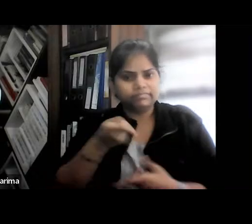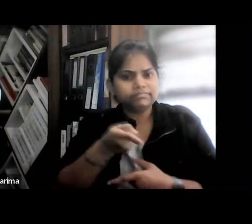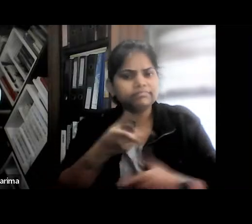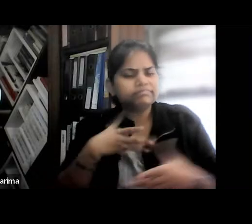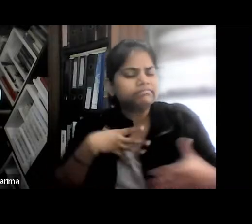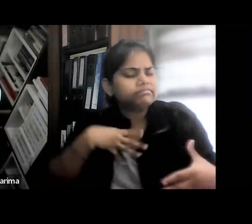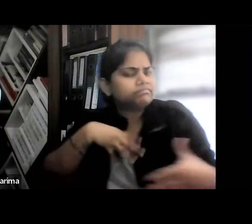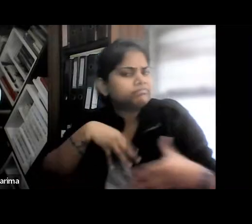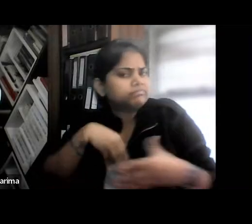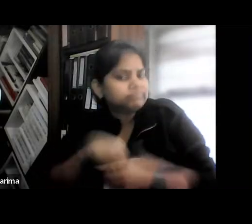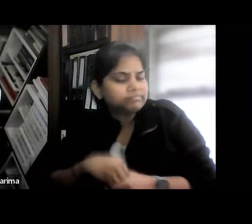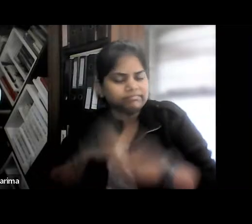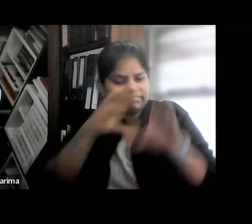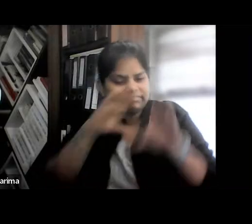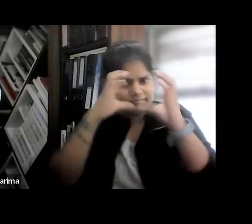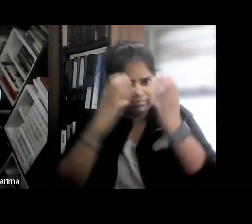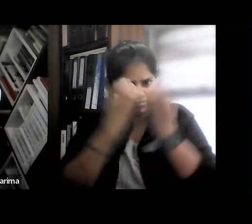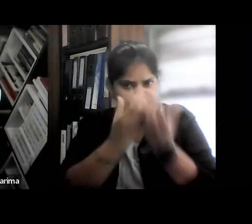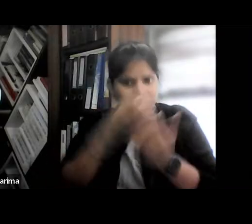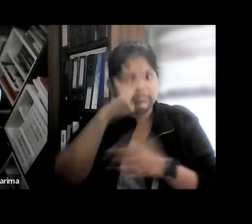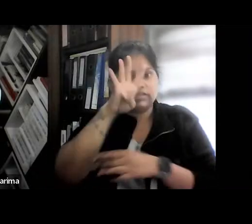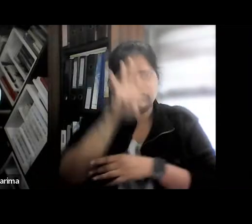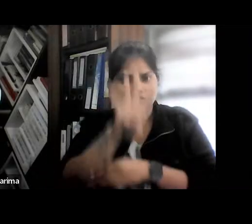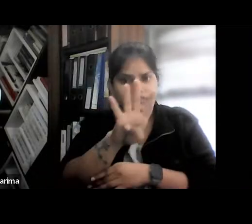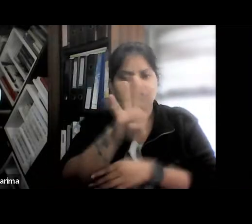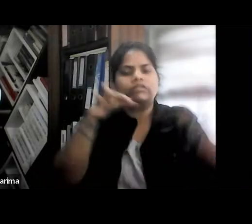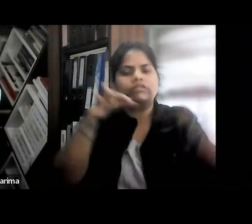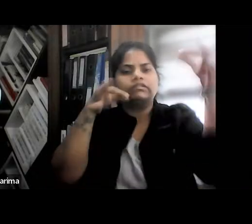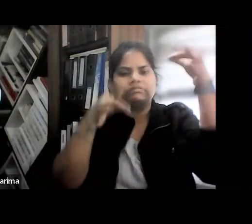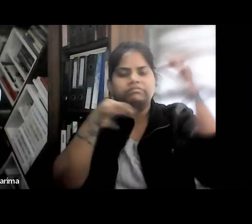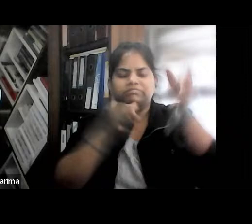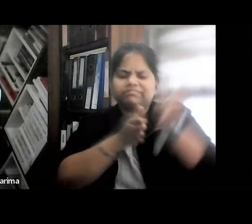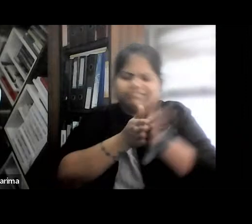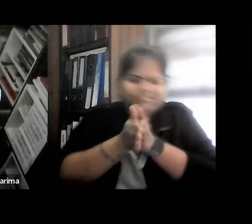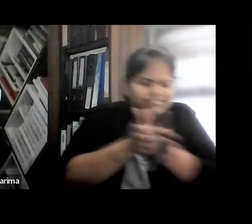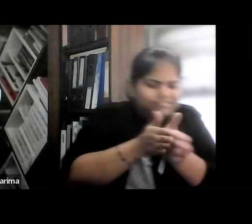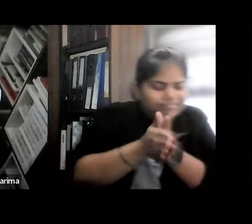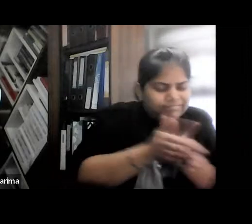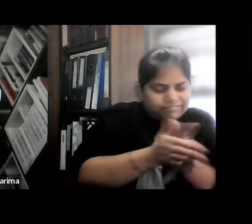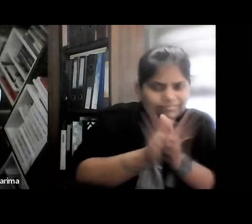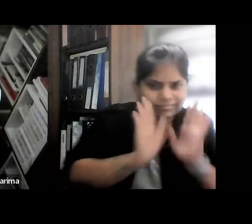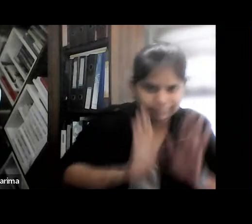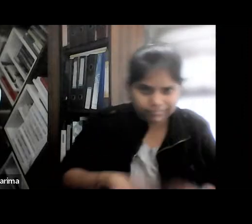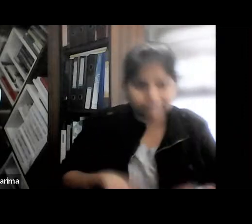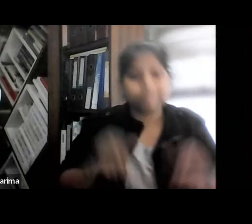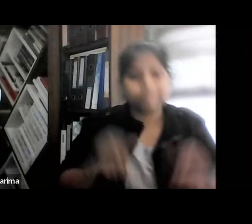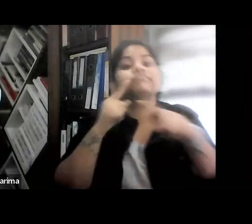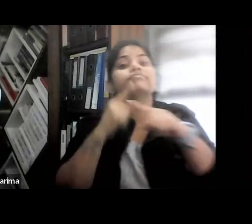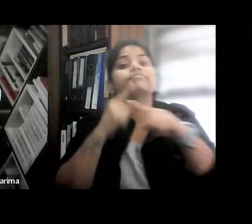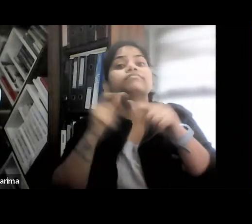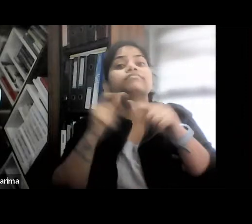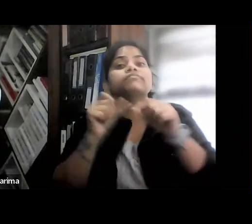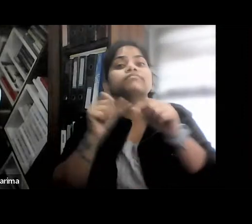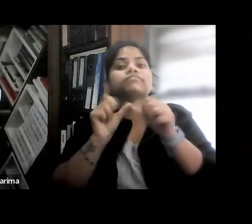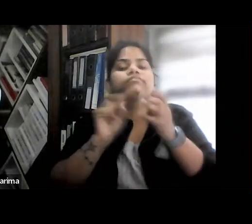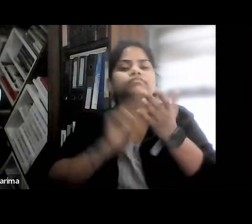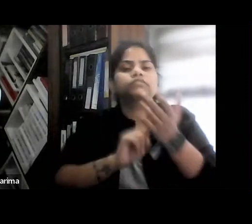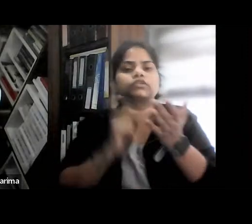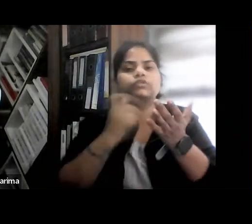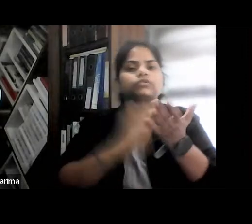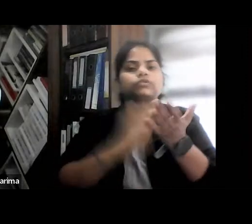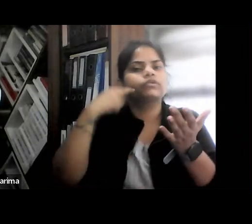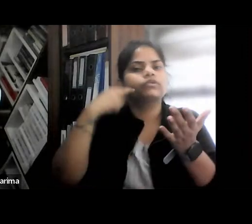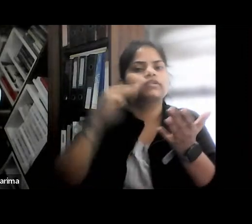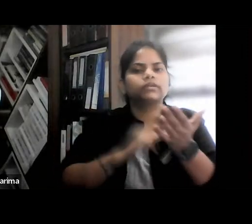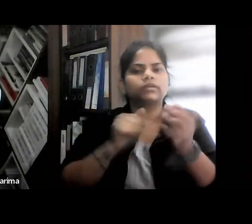particular session, which has 4 interesting papers. And I have Anurima alongside me to micromanage the chat box